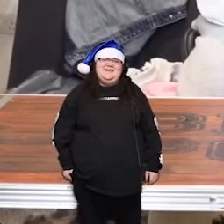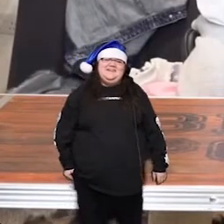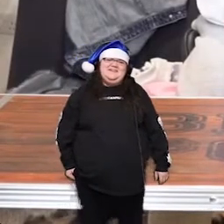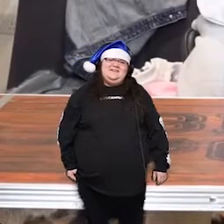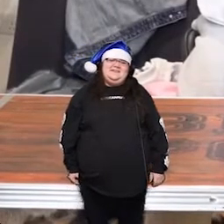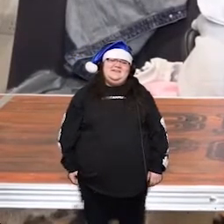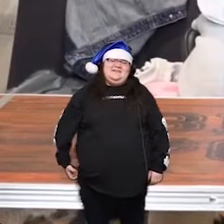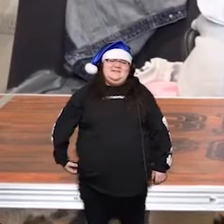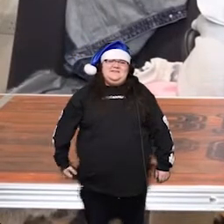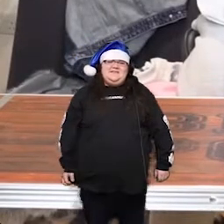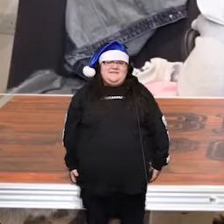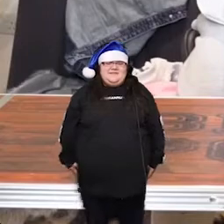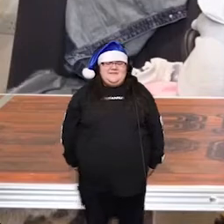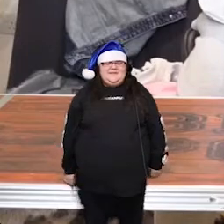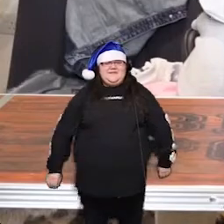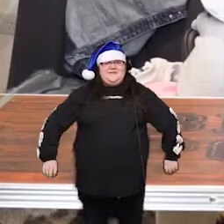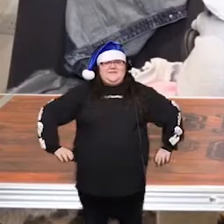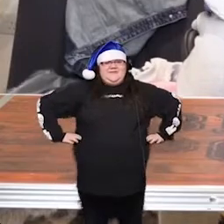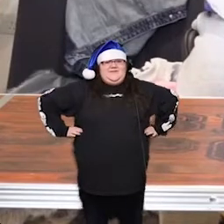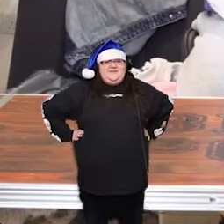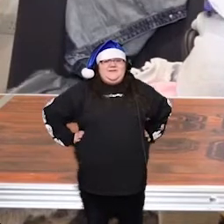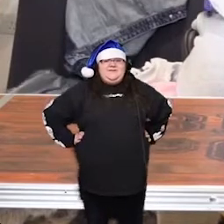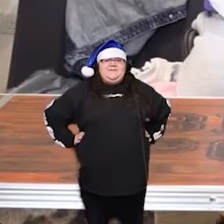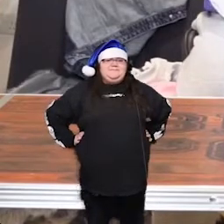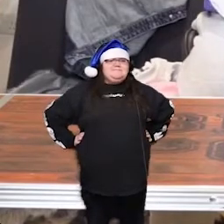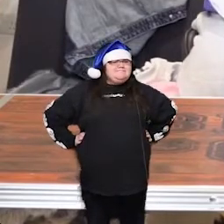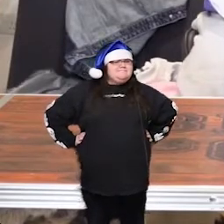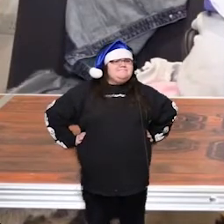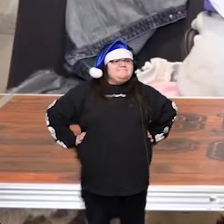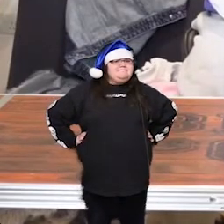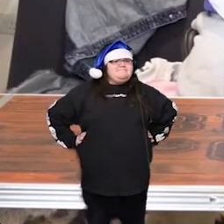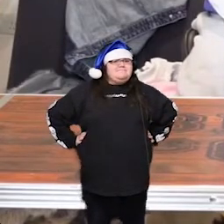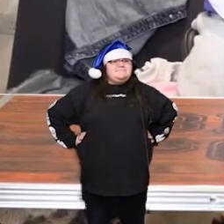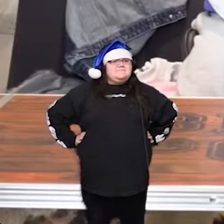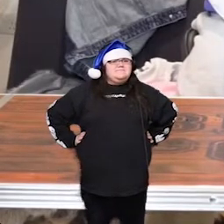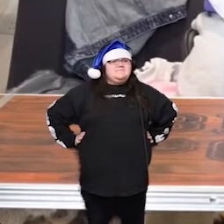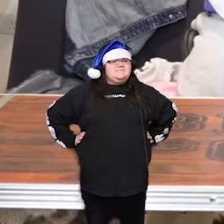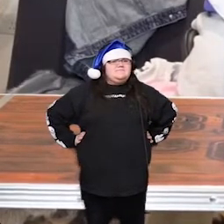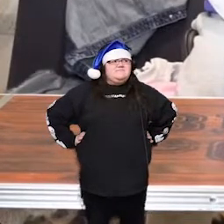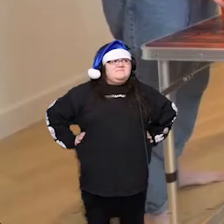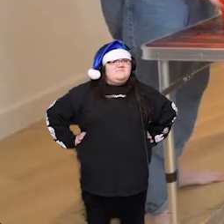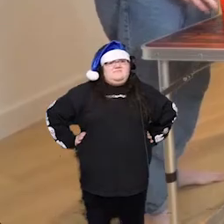Who was the Prime Minister before David Cameron?